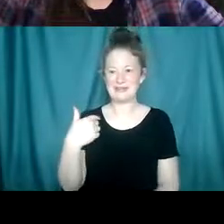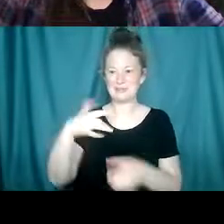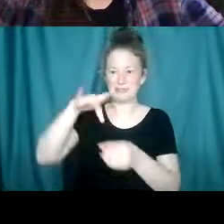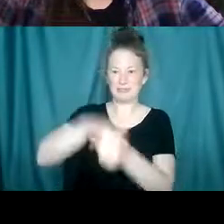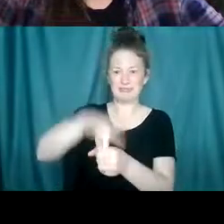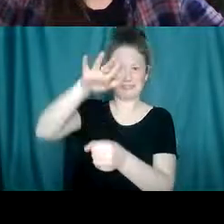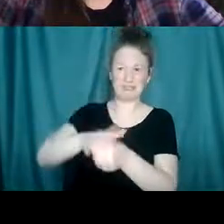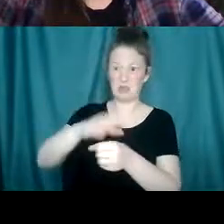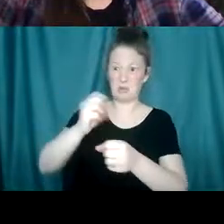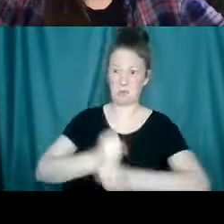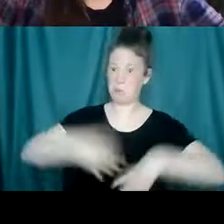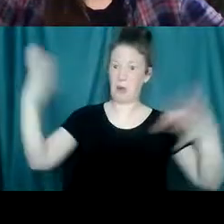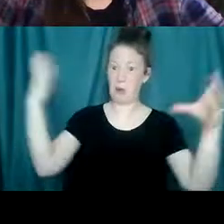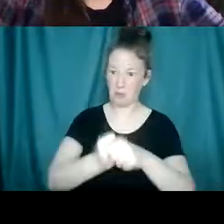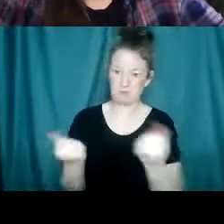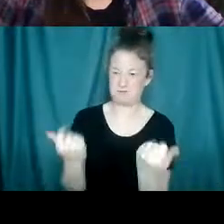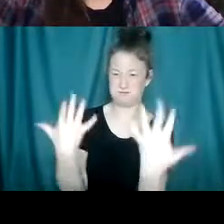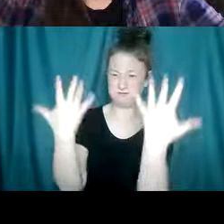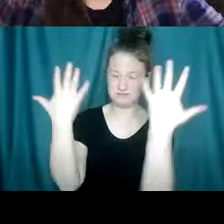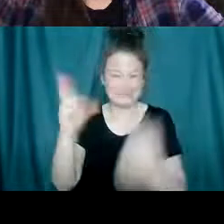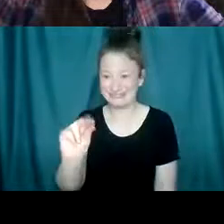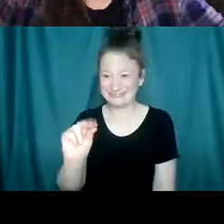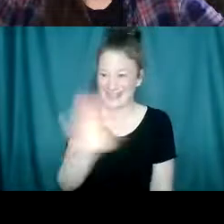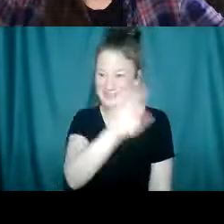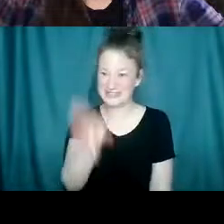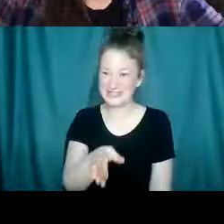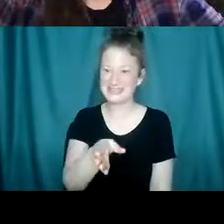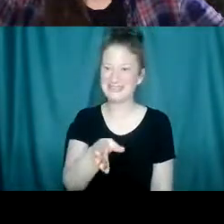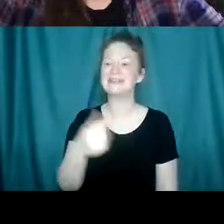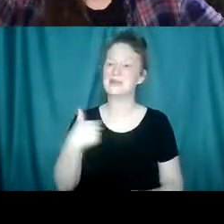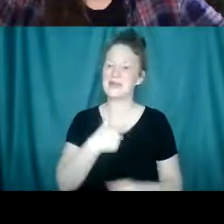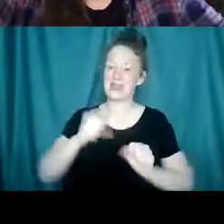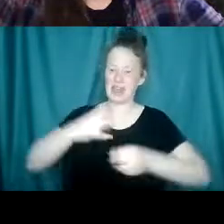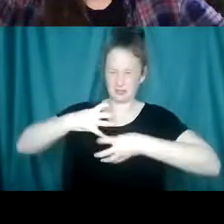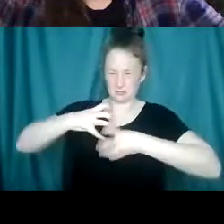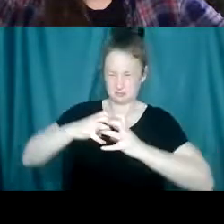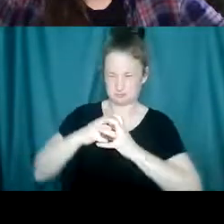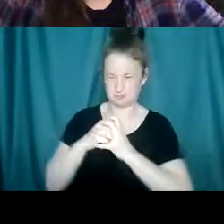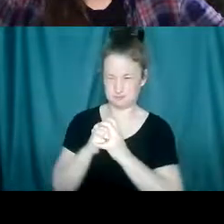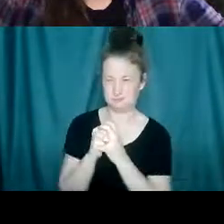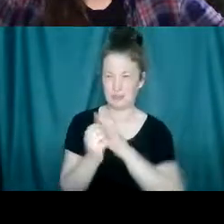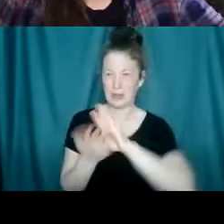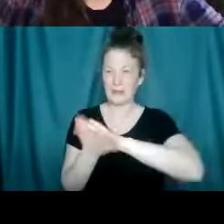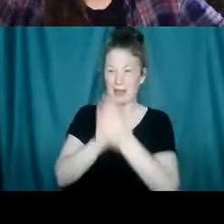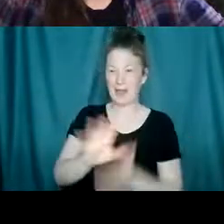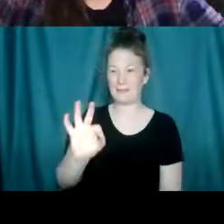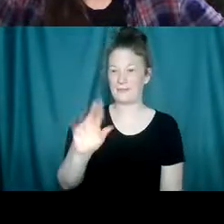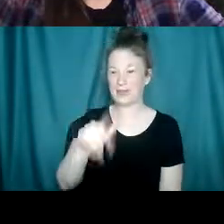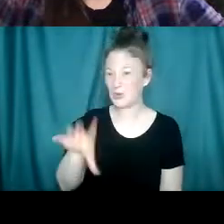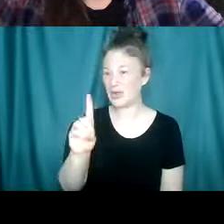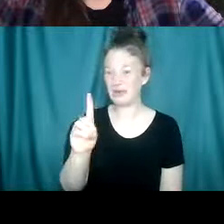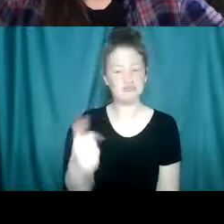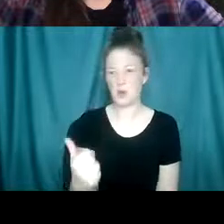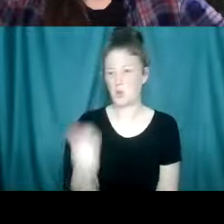fire. So it's, we can compress it, we can inject it into fluid, it will not explode